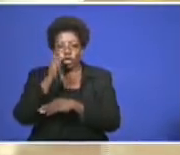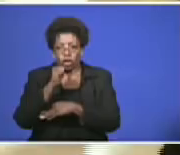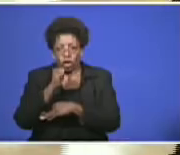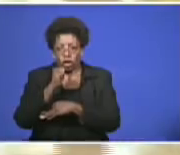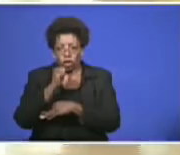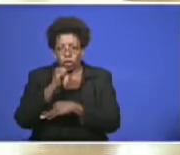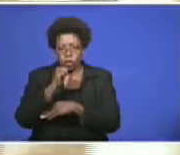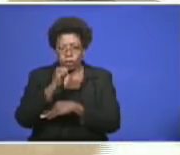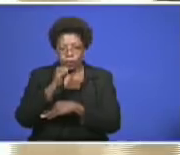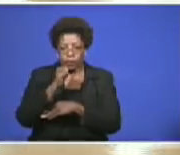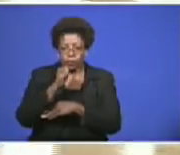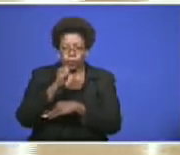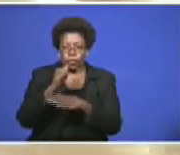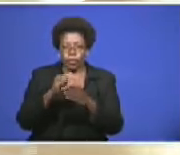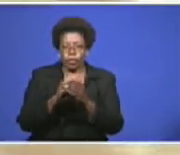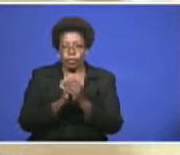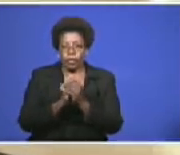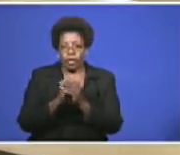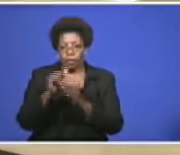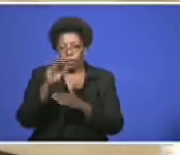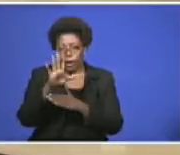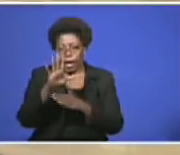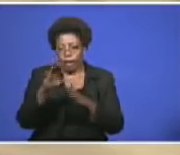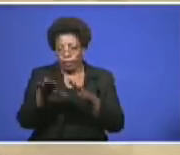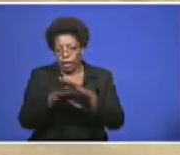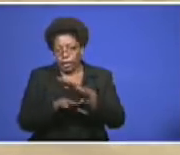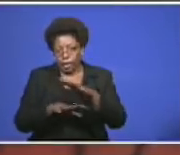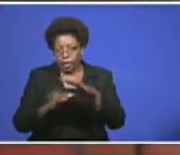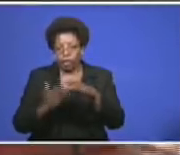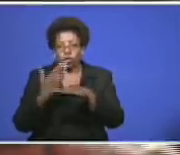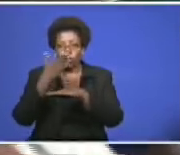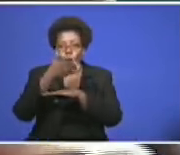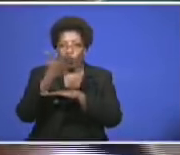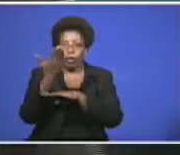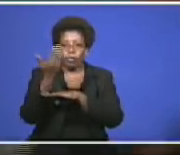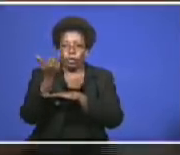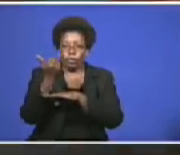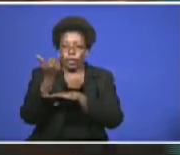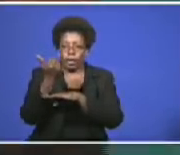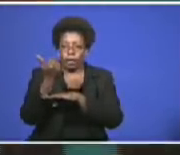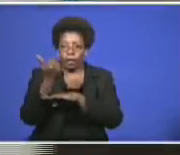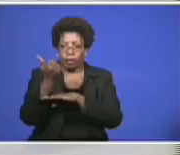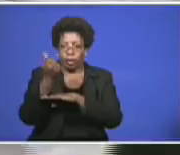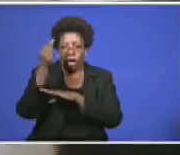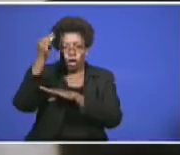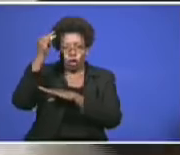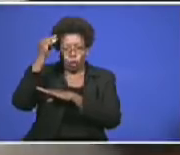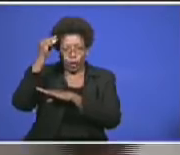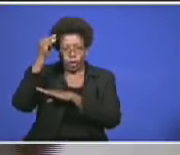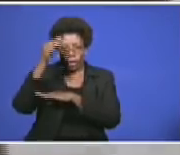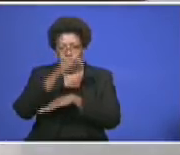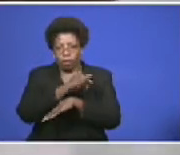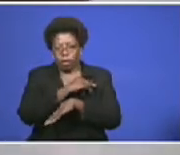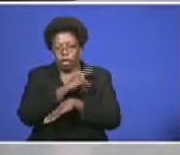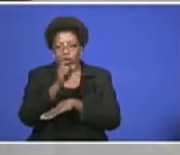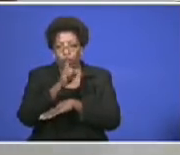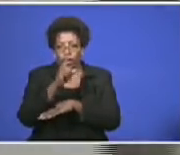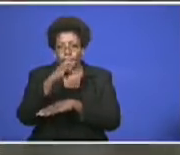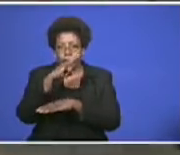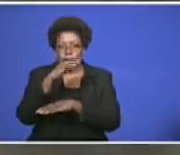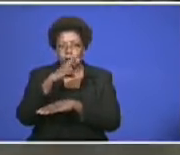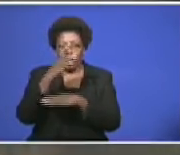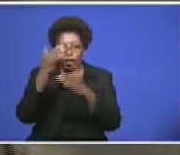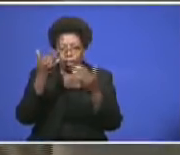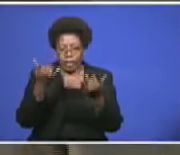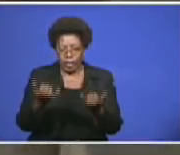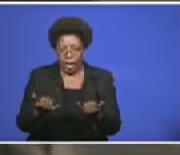drills. Ages 5 and under to over 15. Quentin Demerit was once where these kids are at now. So